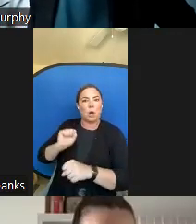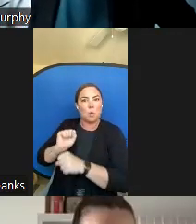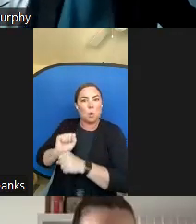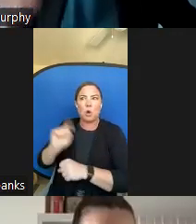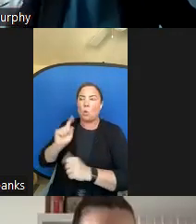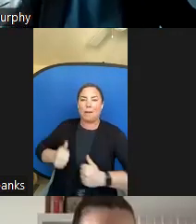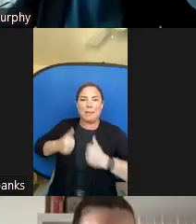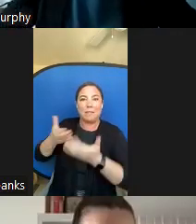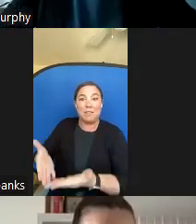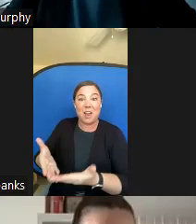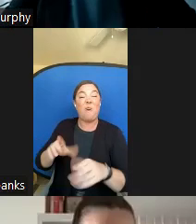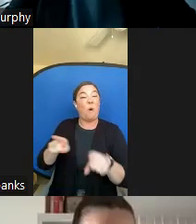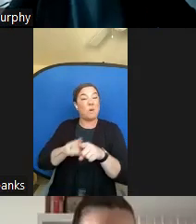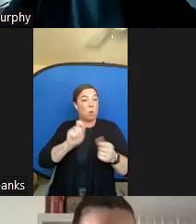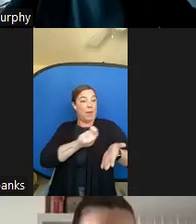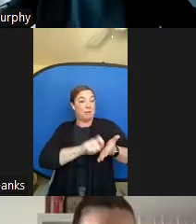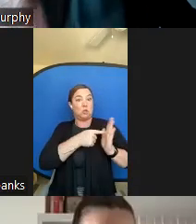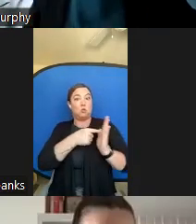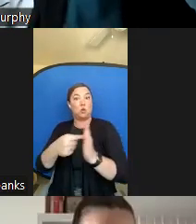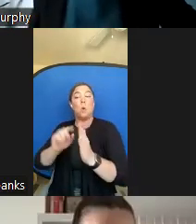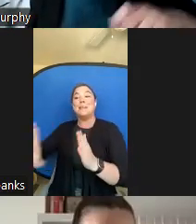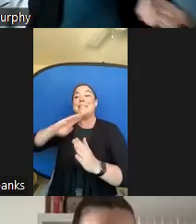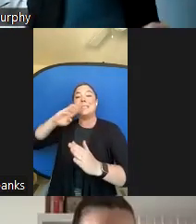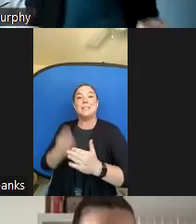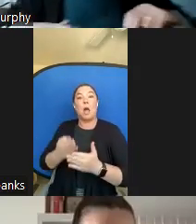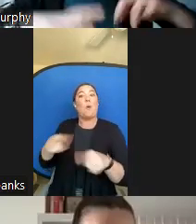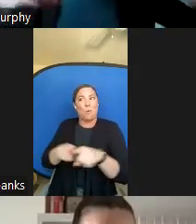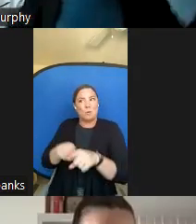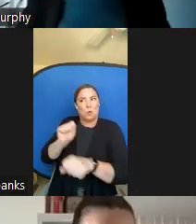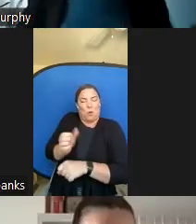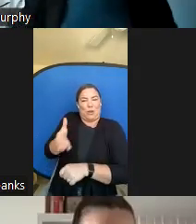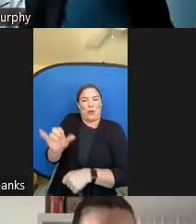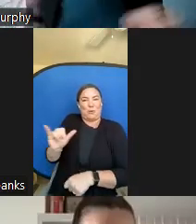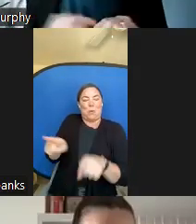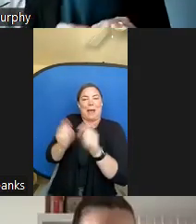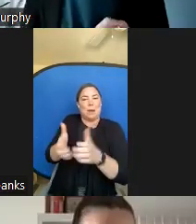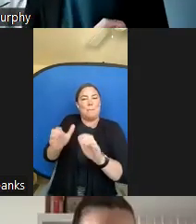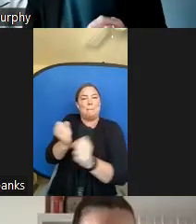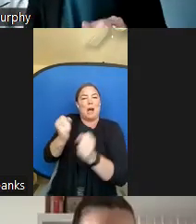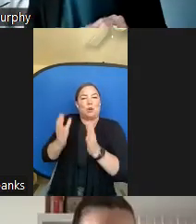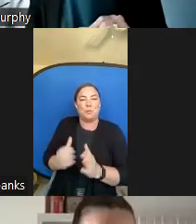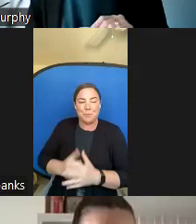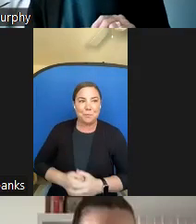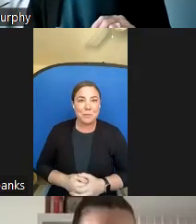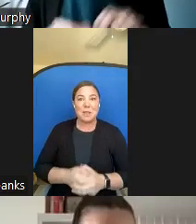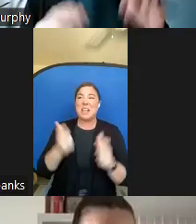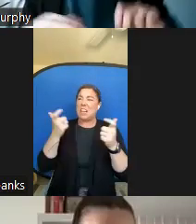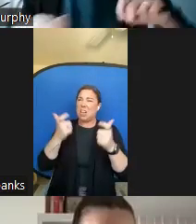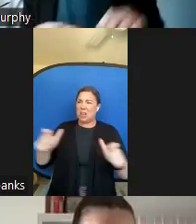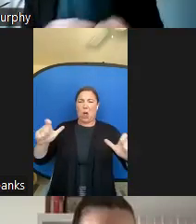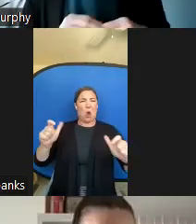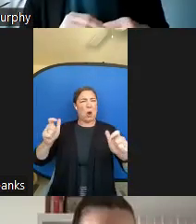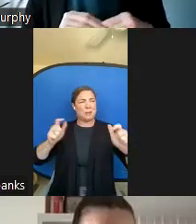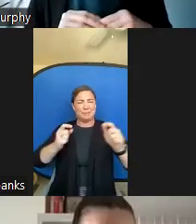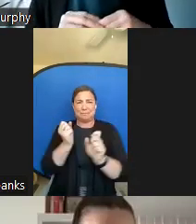even potters as well. However, occasional examples of really massive production sites also exist.